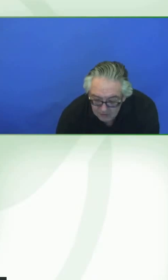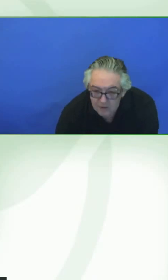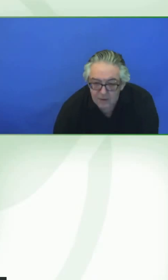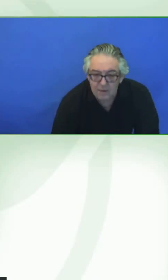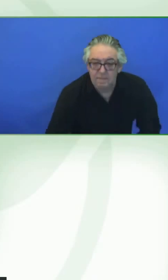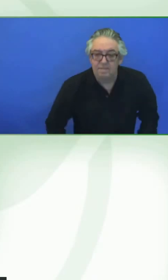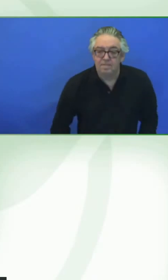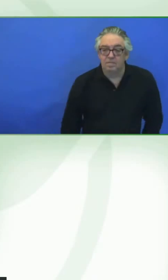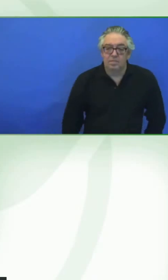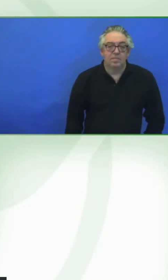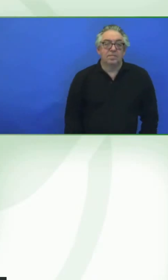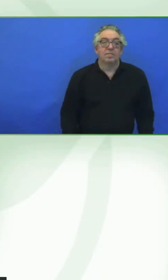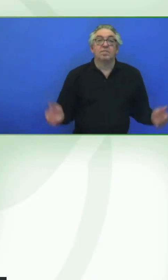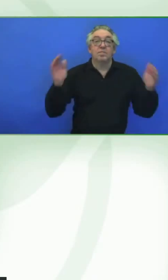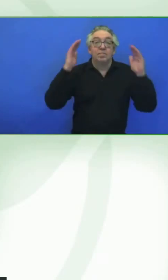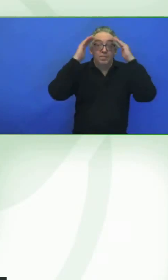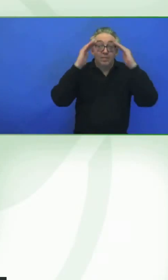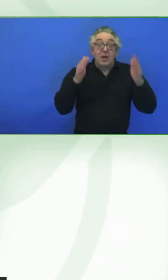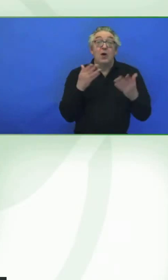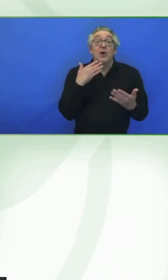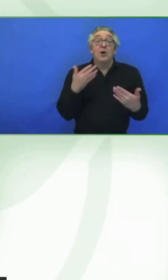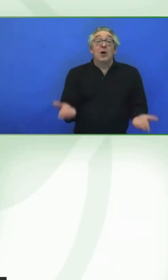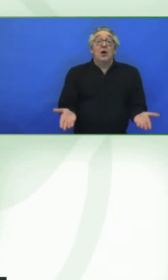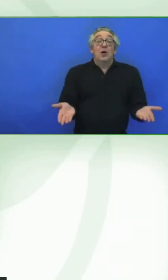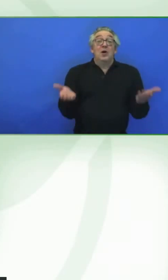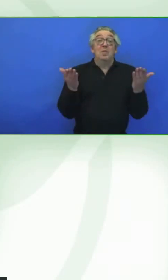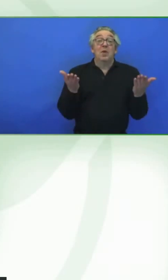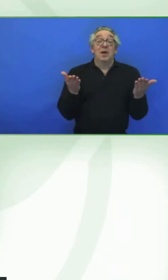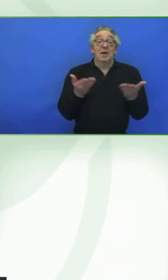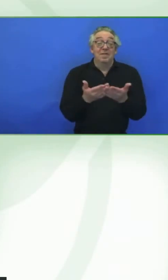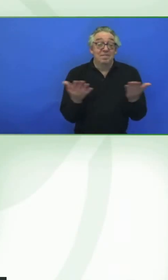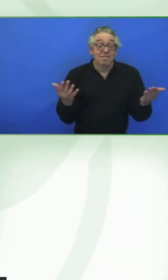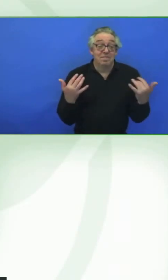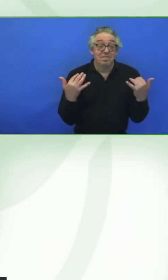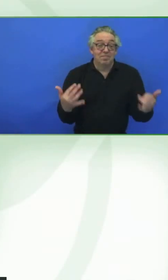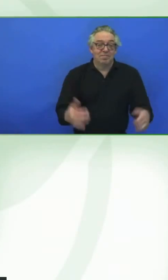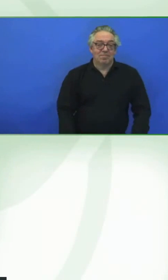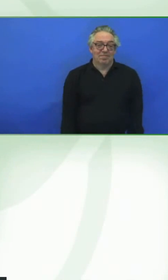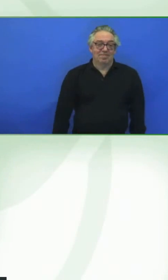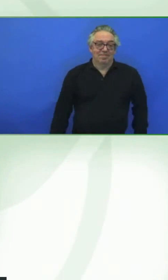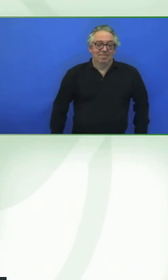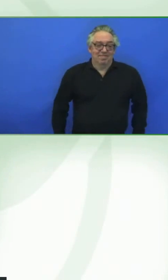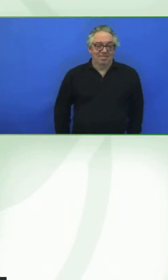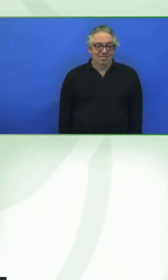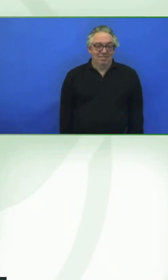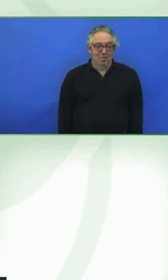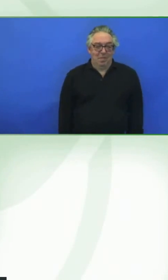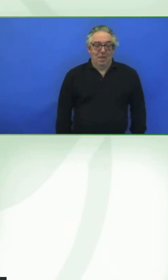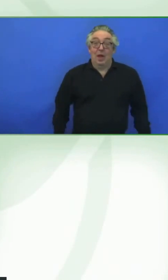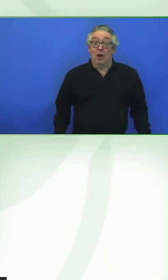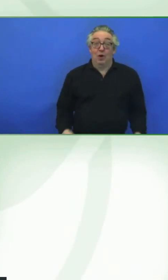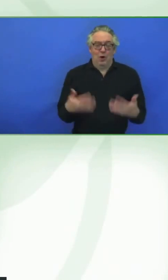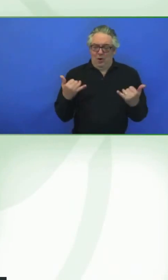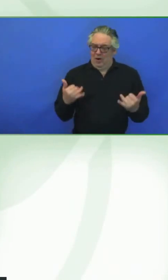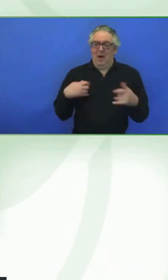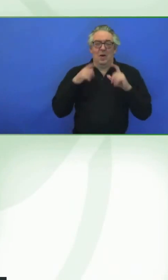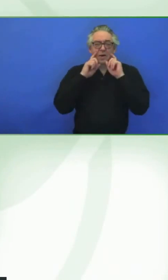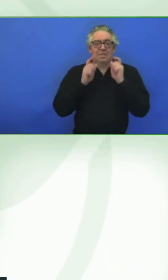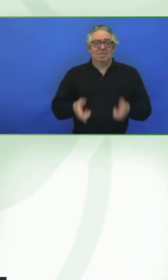Good morning, everyone. Oh, I see. I can take it off. So, good